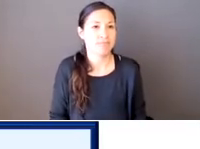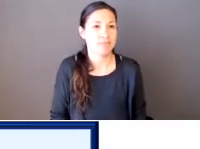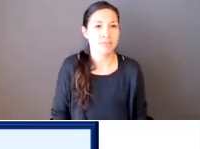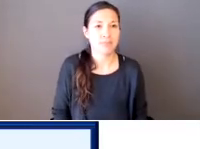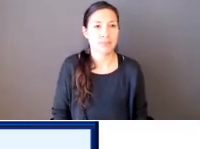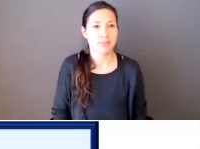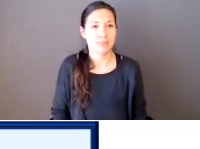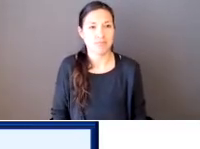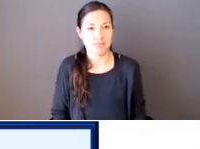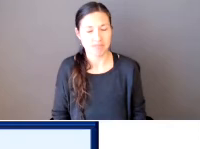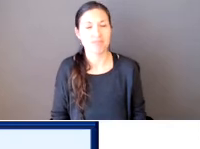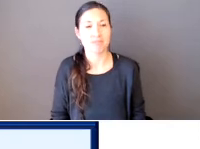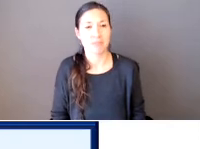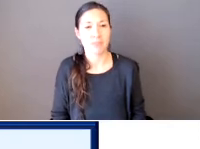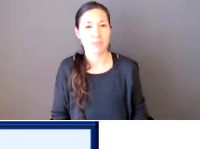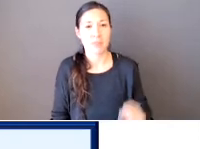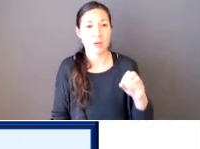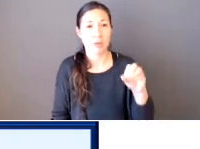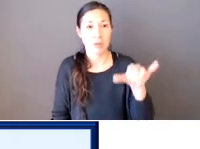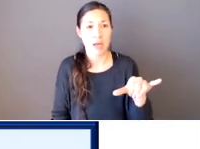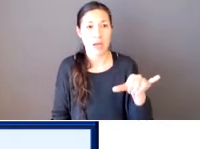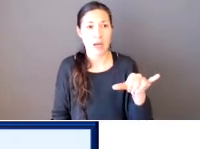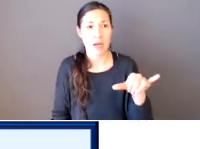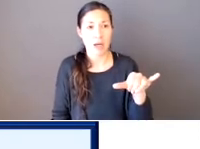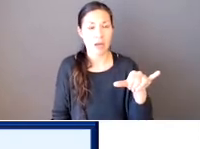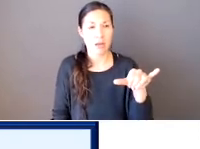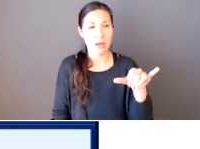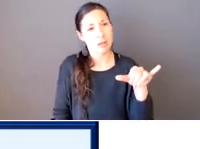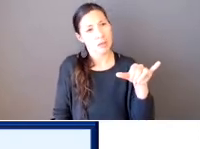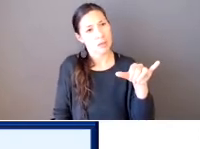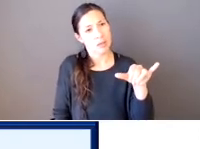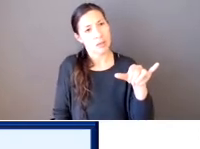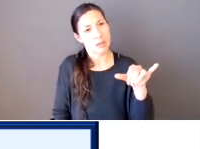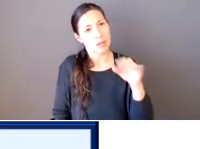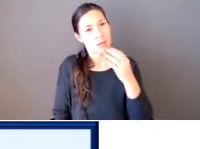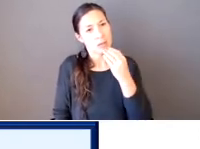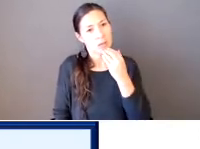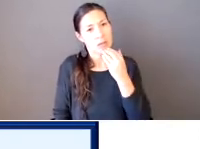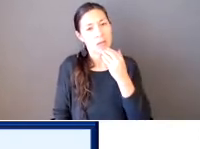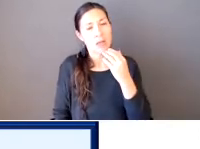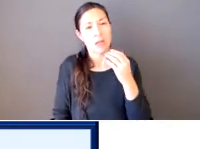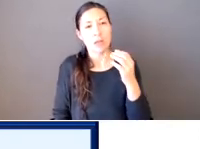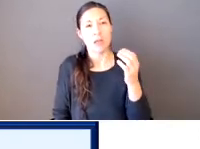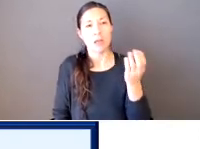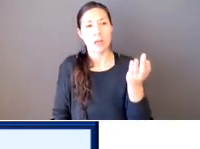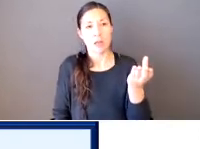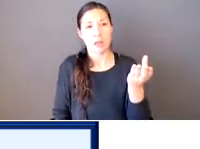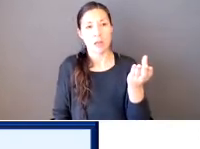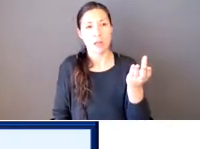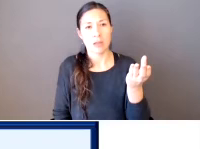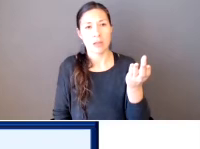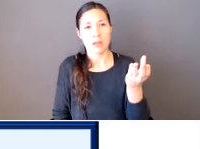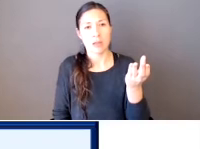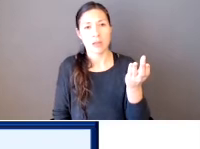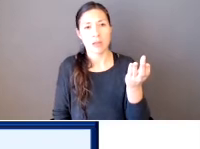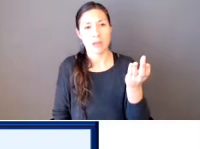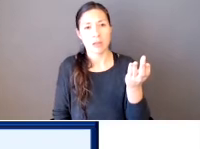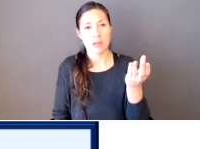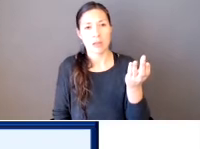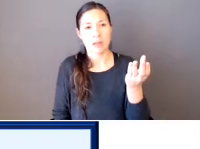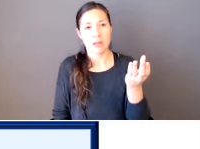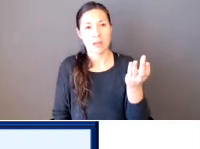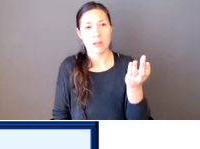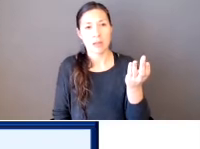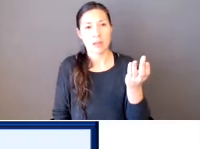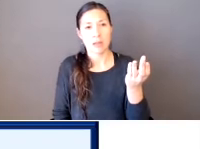With that, since Taryn kind of felt the brunt of, the agency's not liking our interim